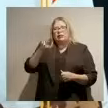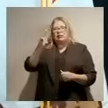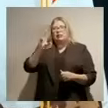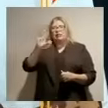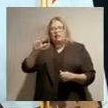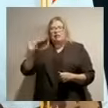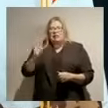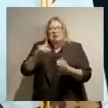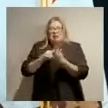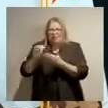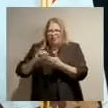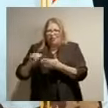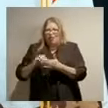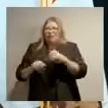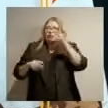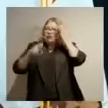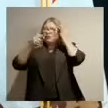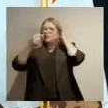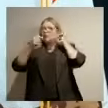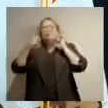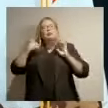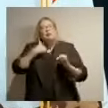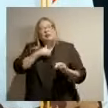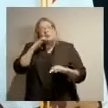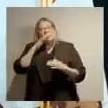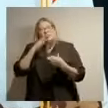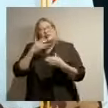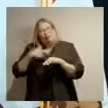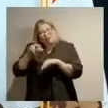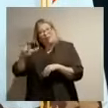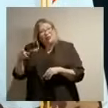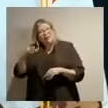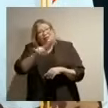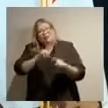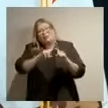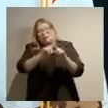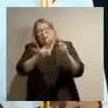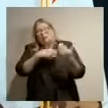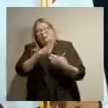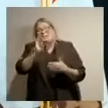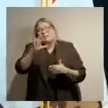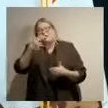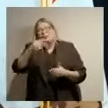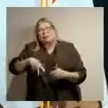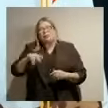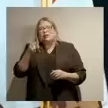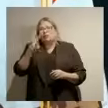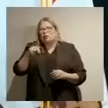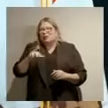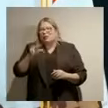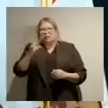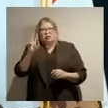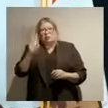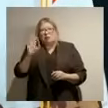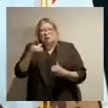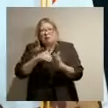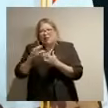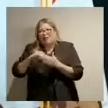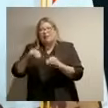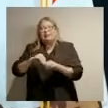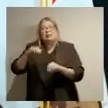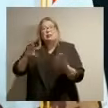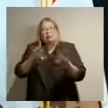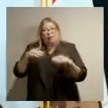component part of that. I would refer to you to the BCHIP program, $2.2 billion in behavioral health money that we